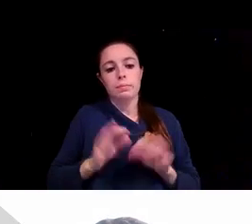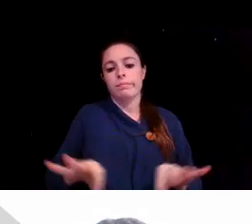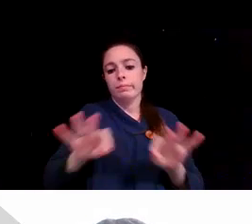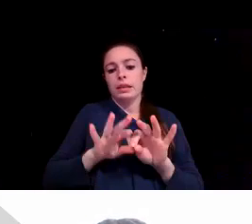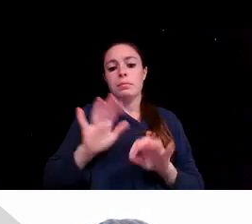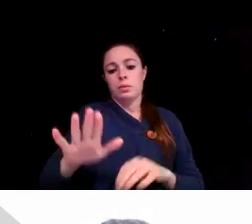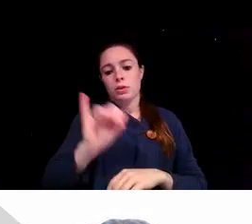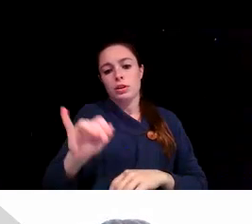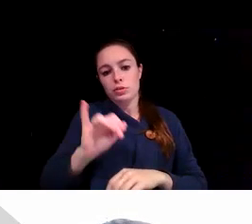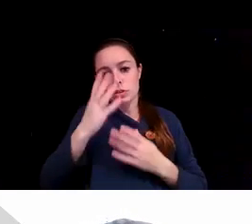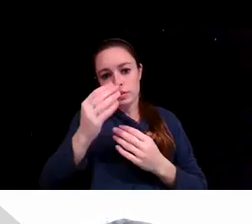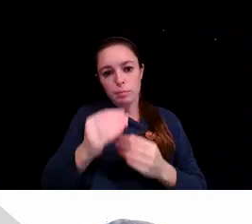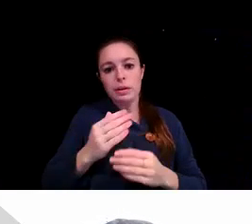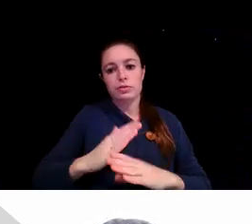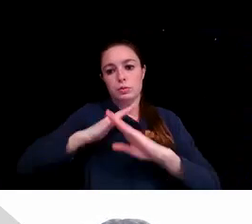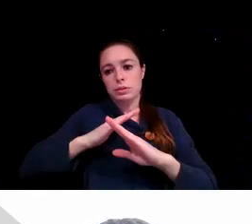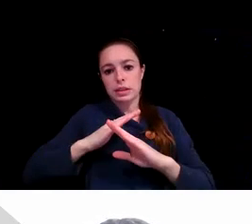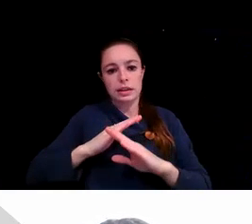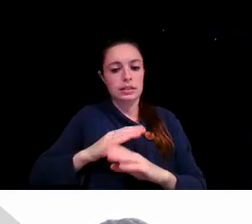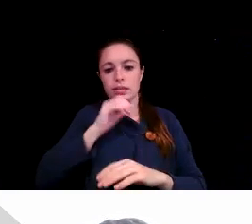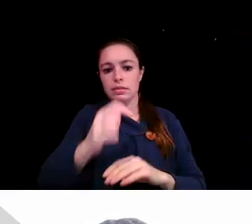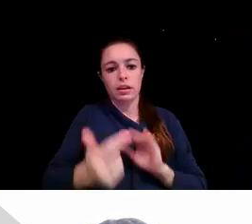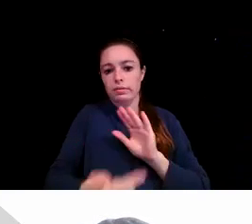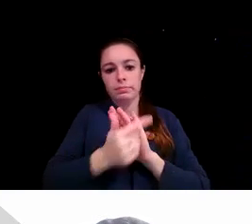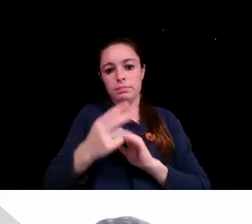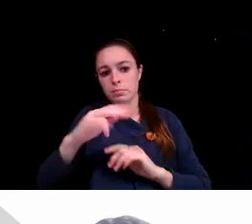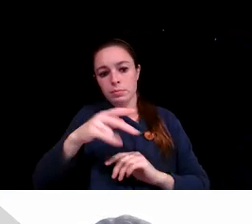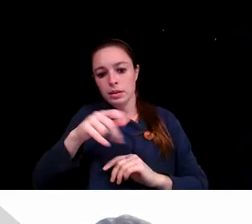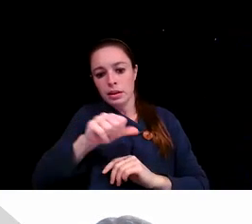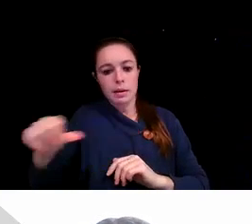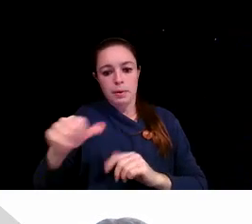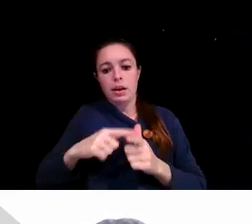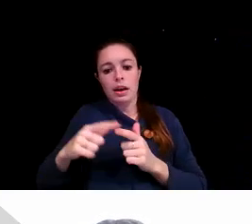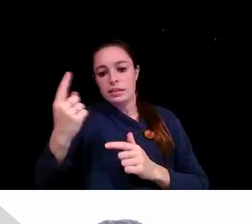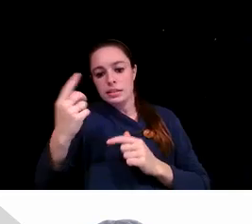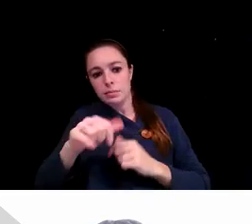protected and avoid having your notices sent into wrong hands.